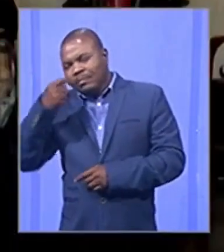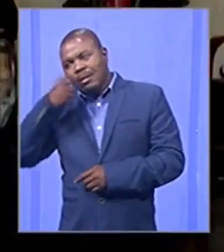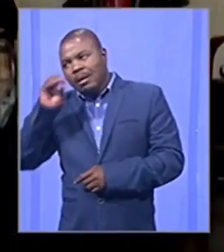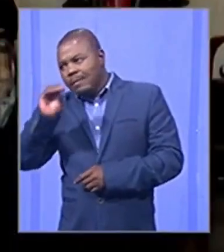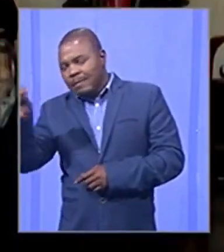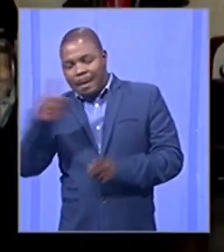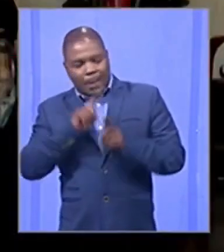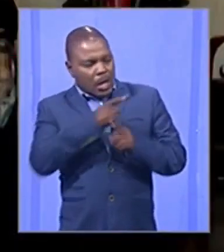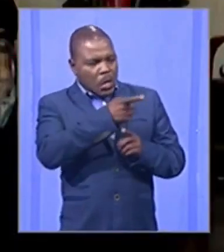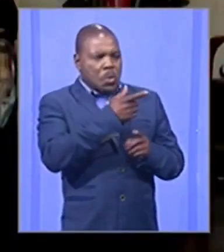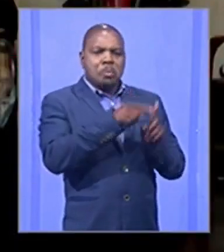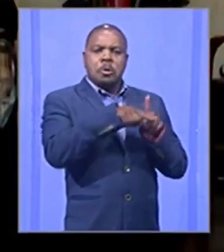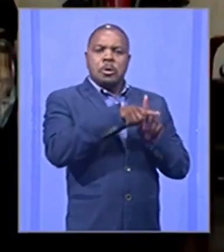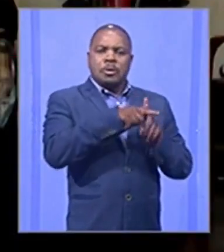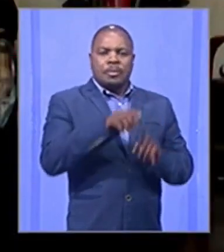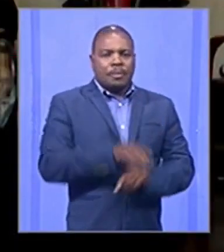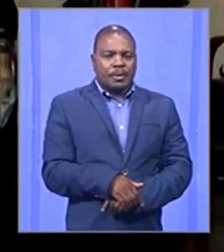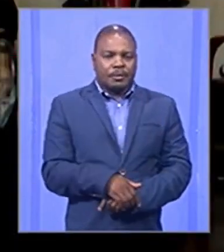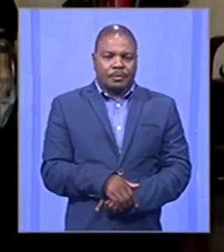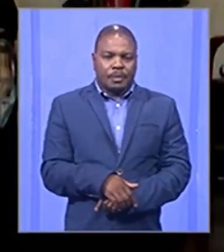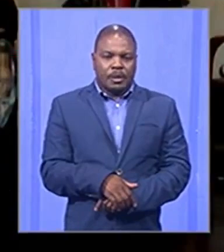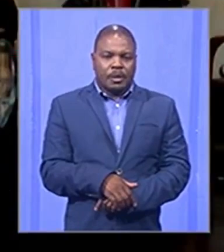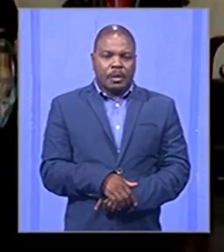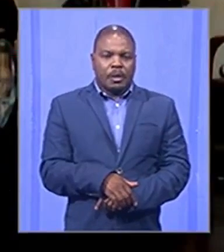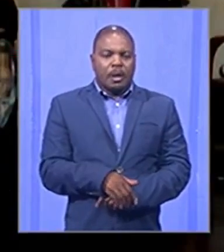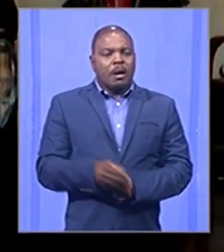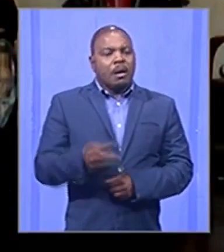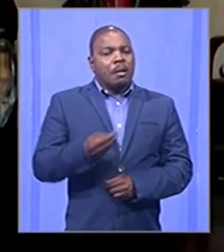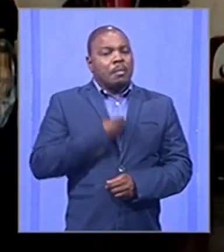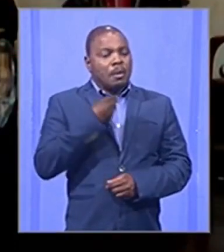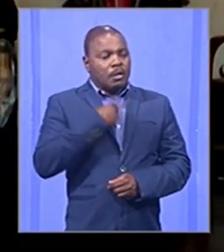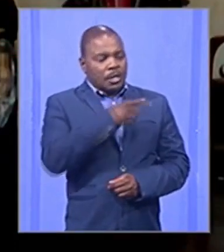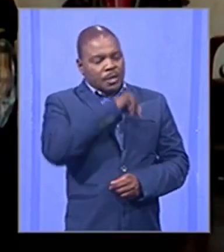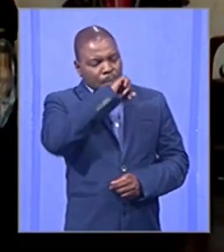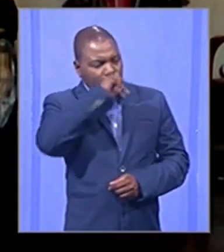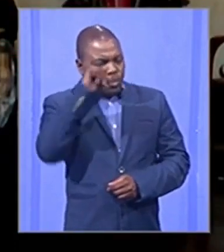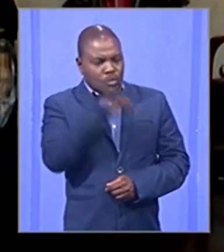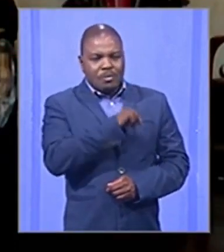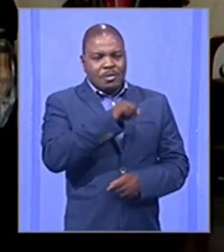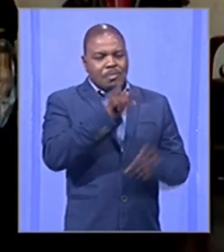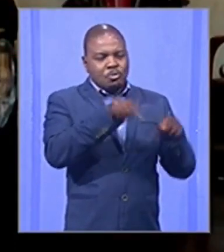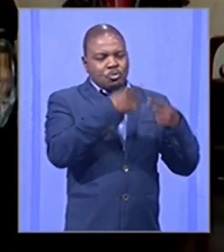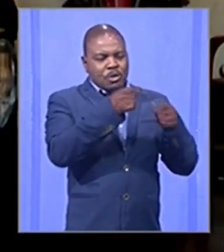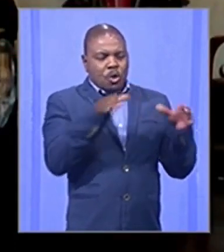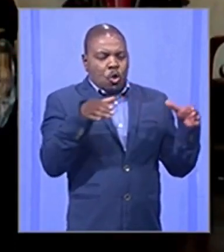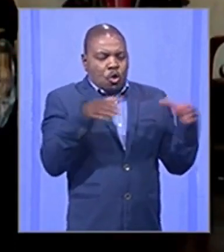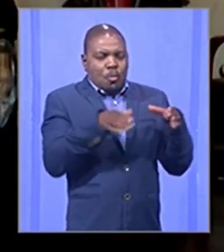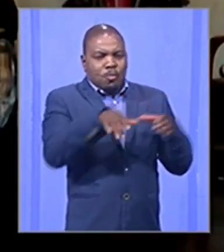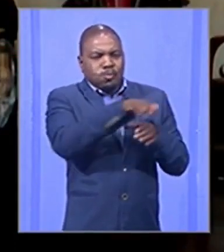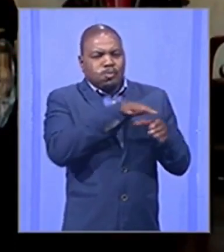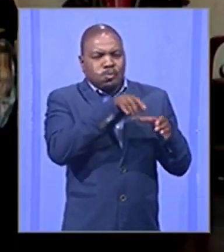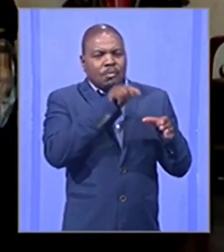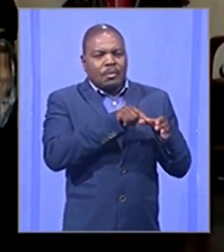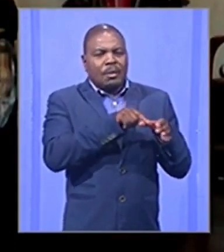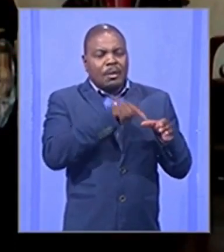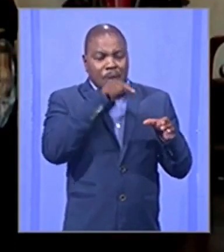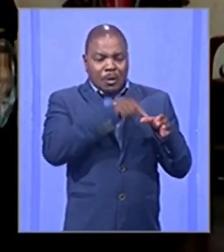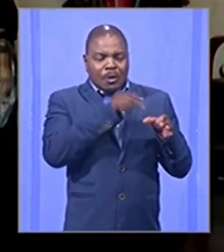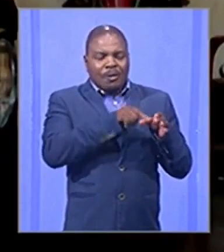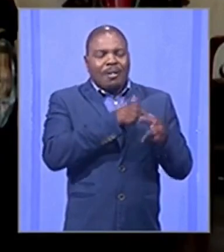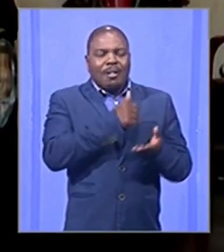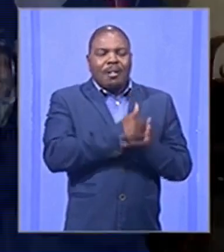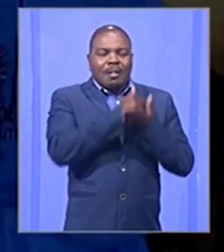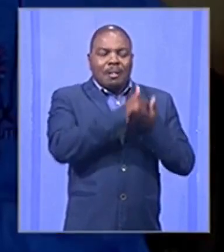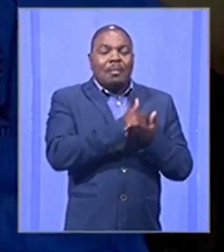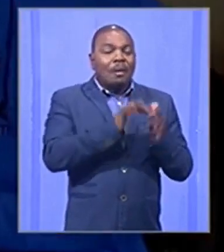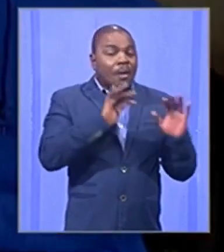e irang gore bašwa ba rate mmino wa choral music ke gore o ba tlosa mo